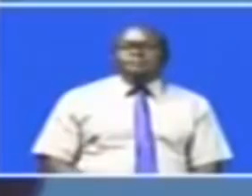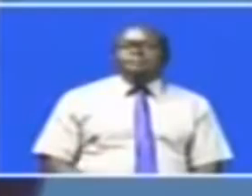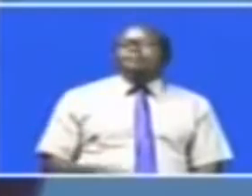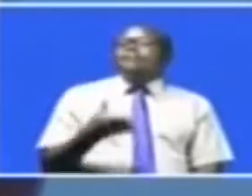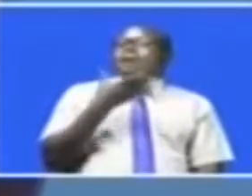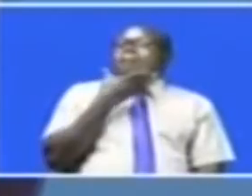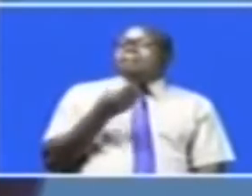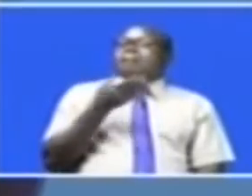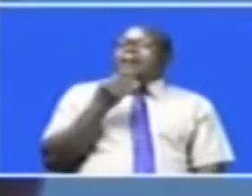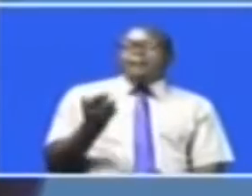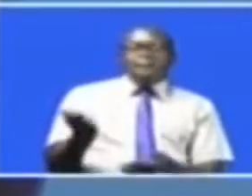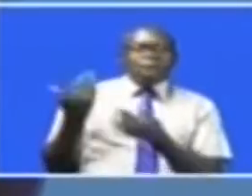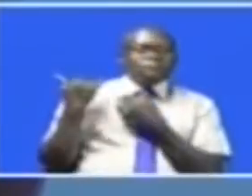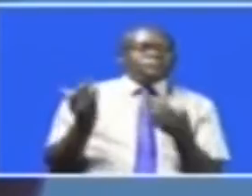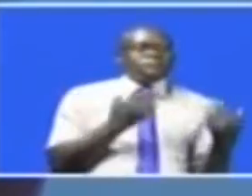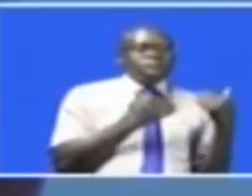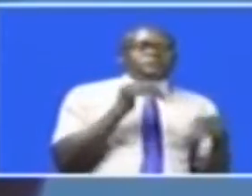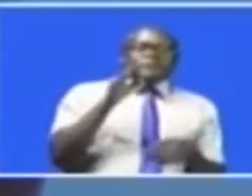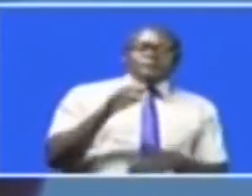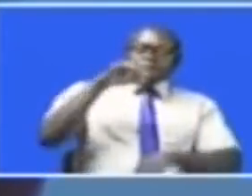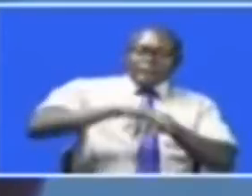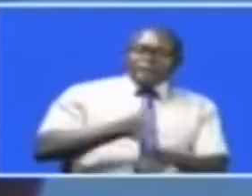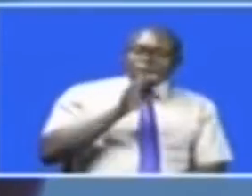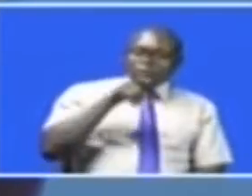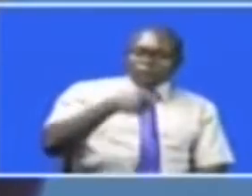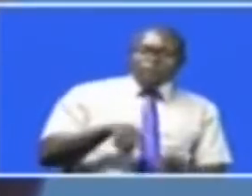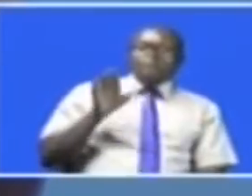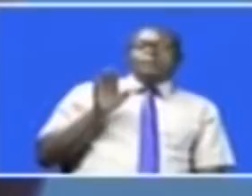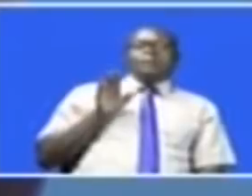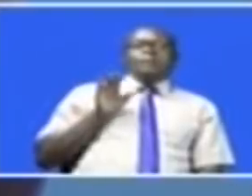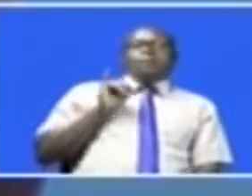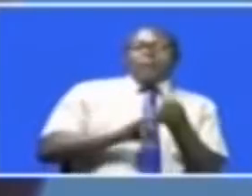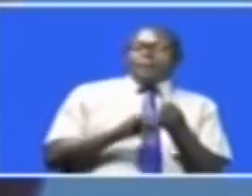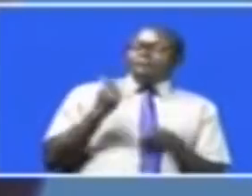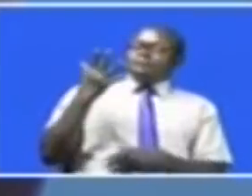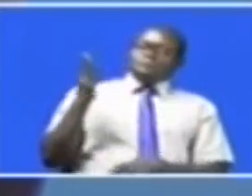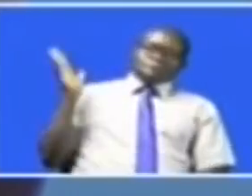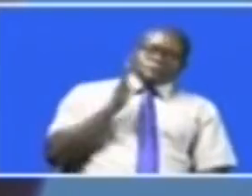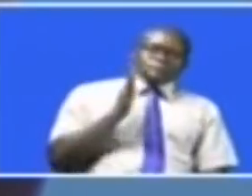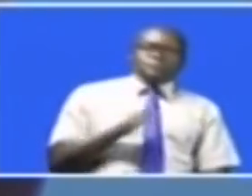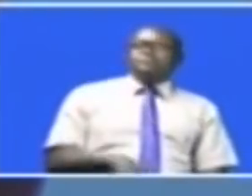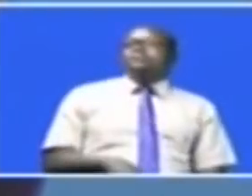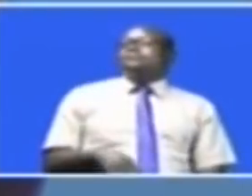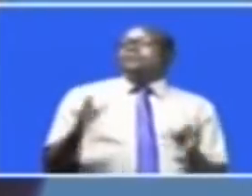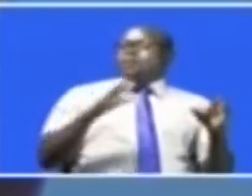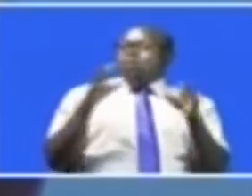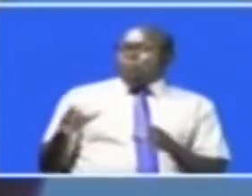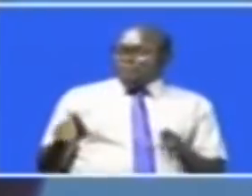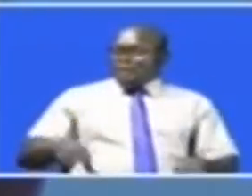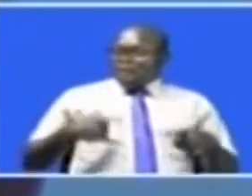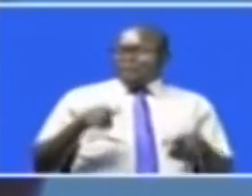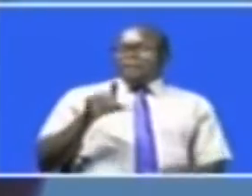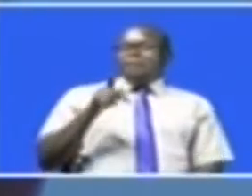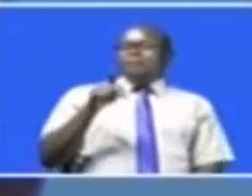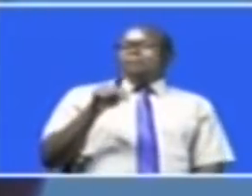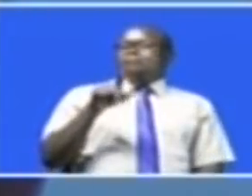Naume waogi, ukishika maji ya mama ni kofi. Yo maisha ngumu bana. Okay, so for many years, communities living around Lake Victoria